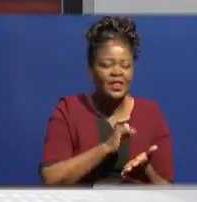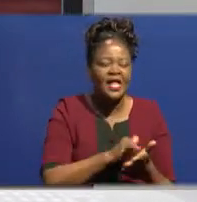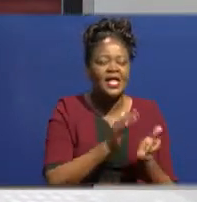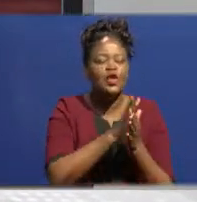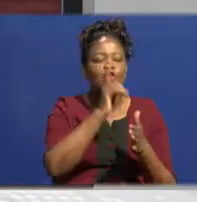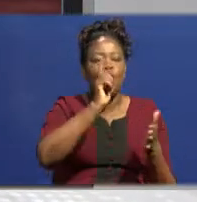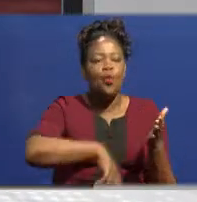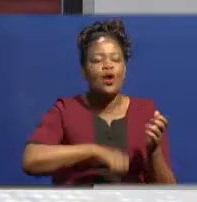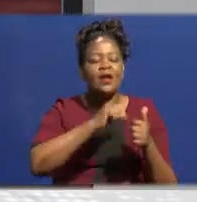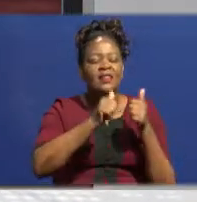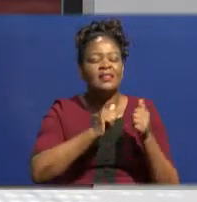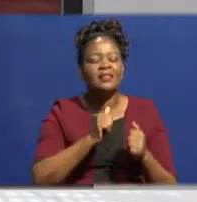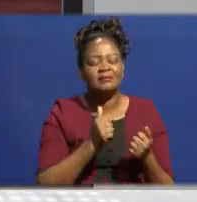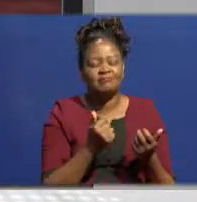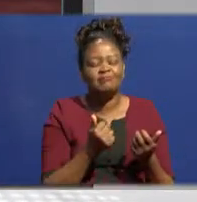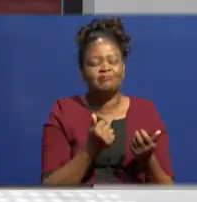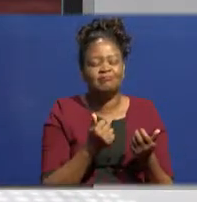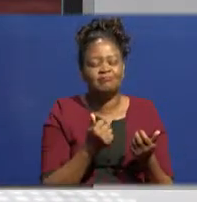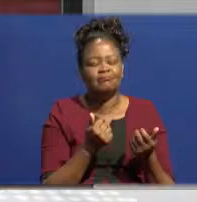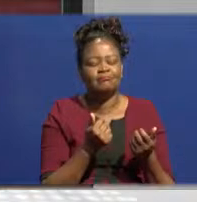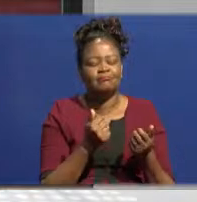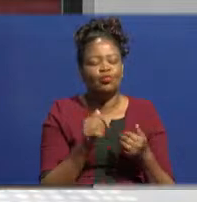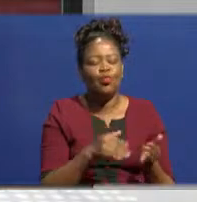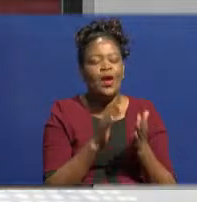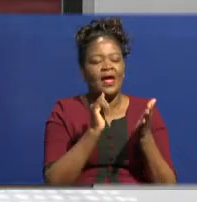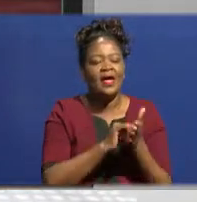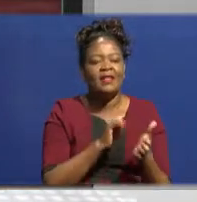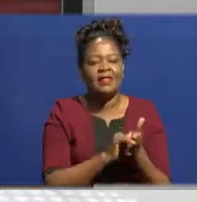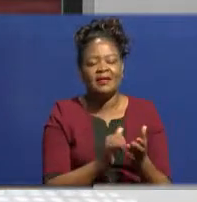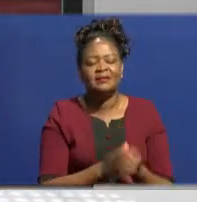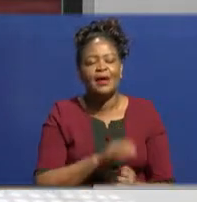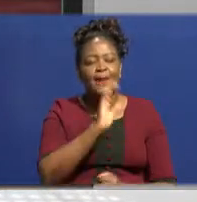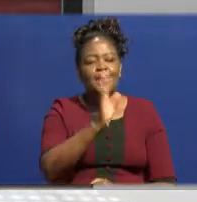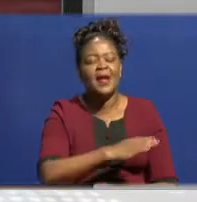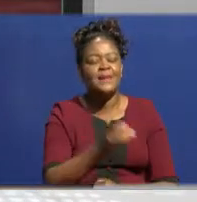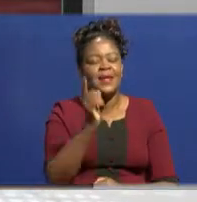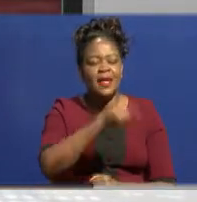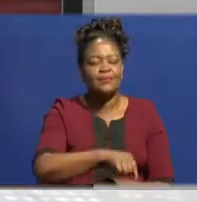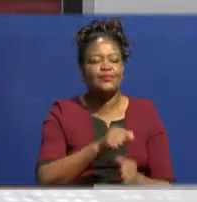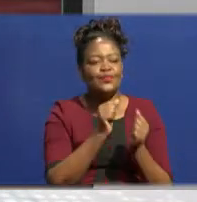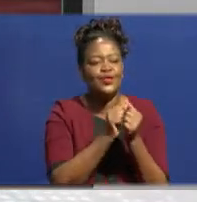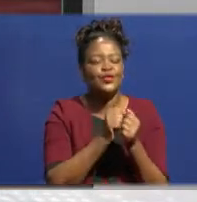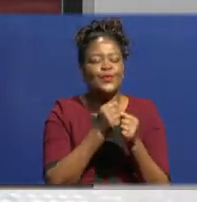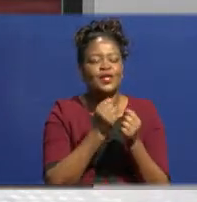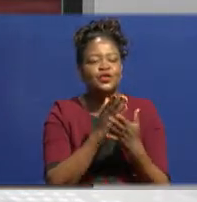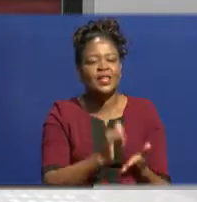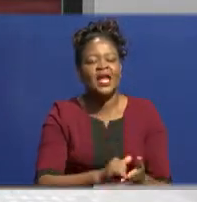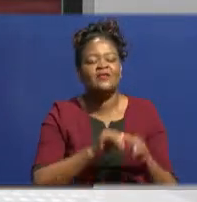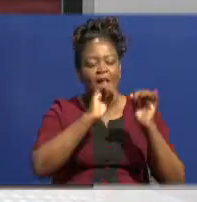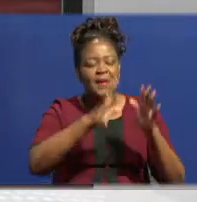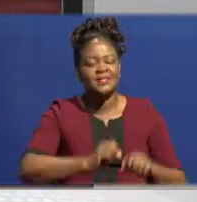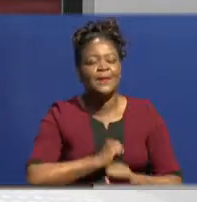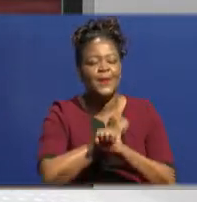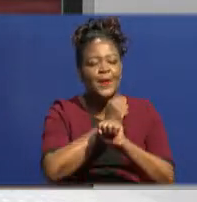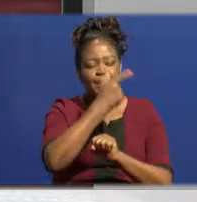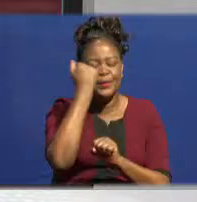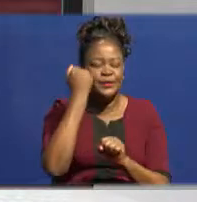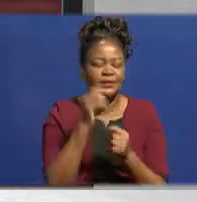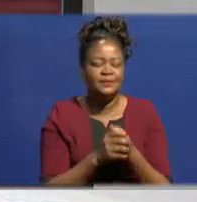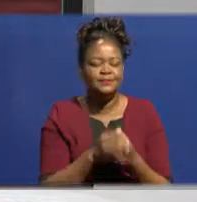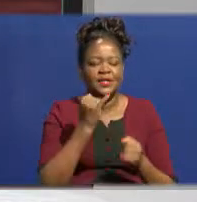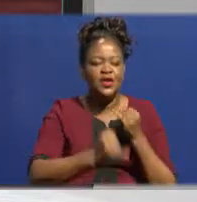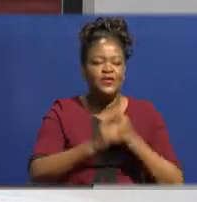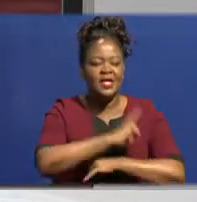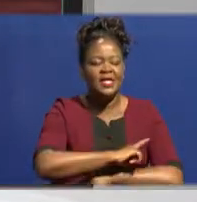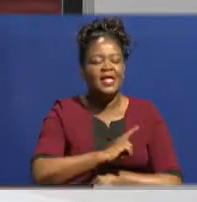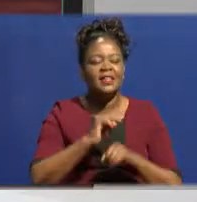and what are the watertight measures that Parliament comes with to ensure that farmers are protected. Because at the end of the day, the